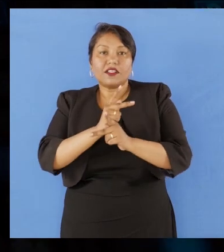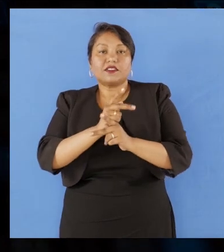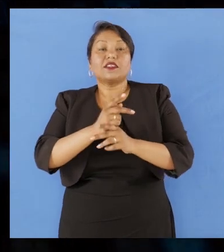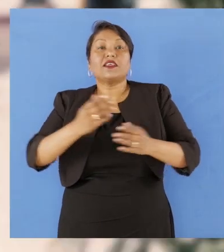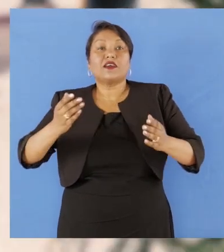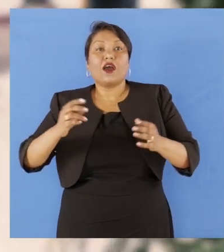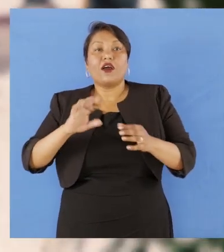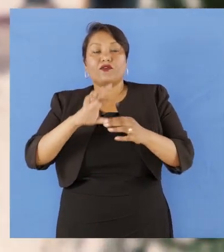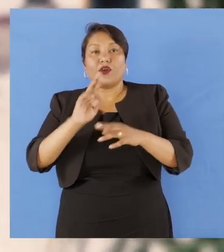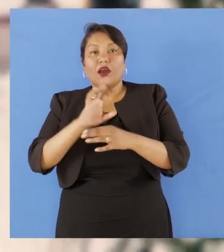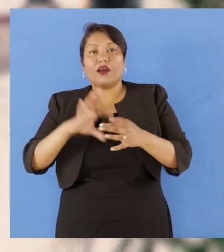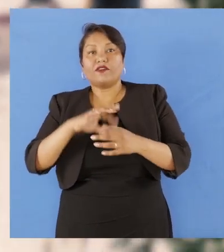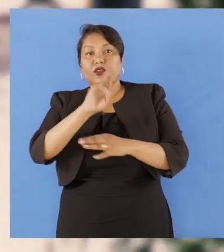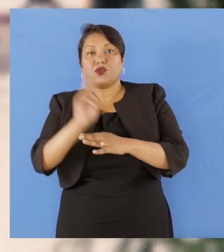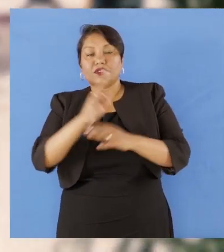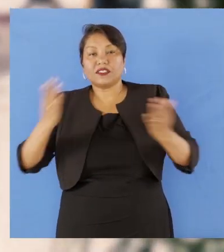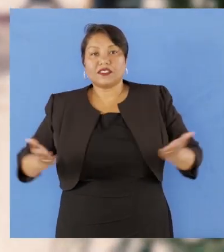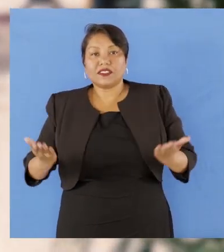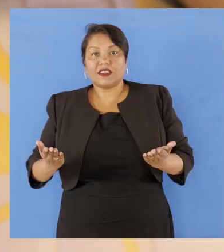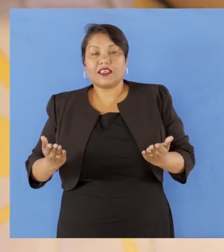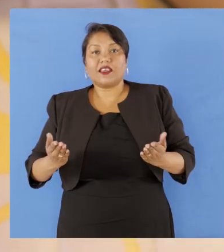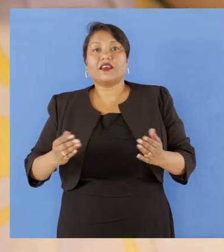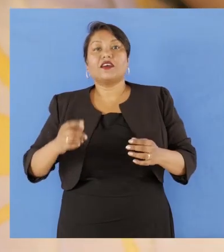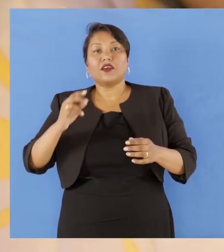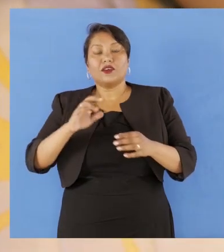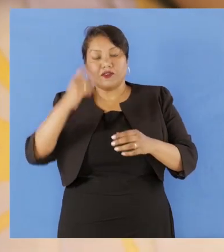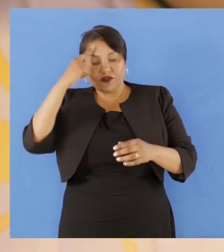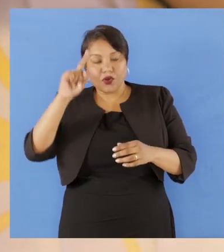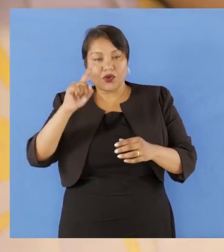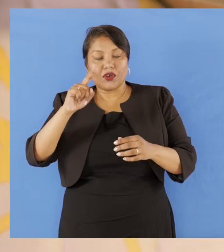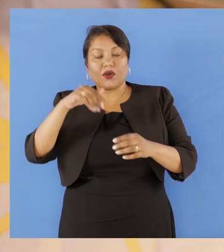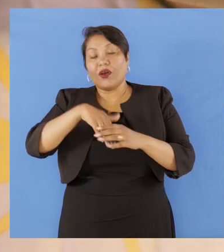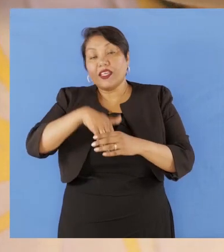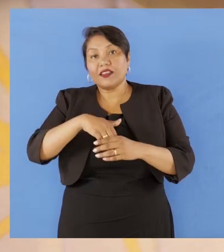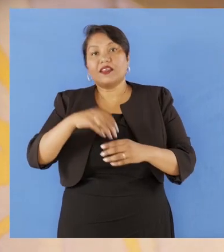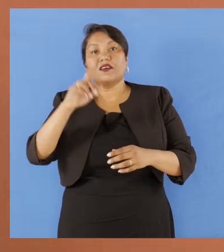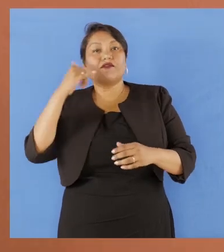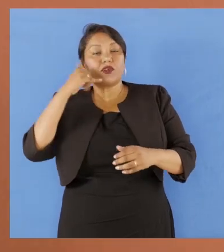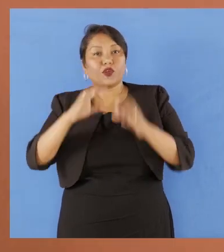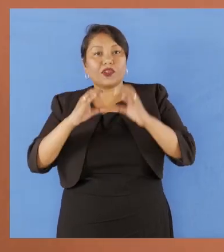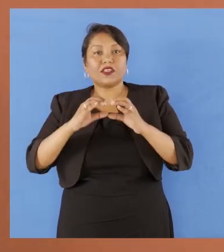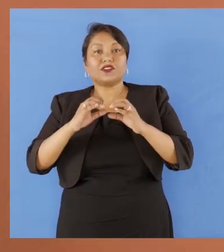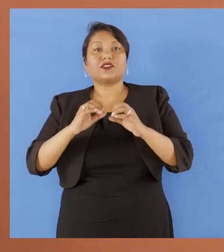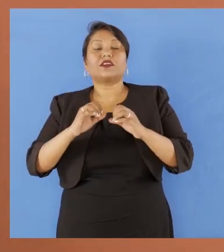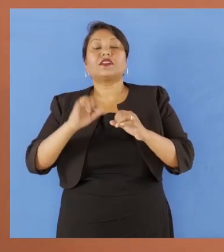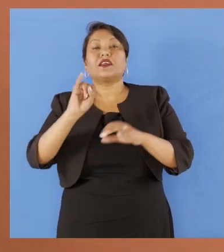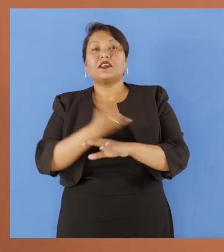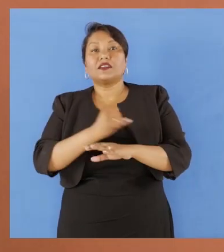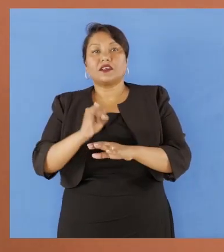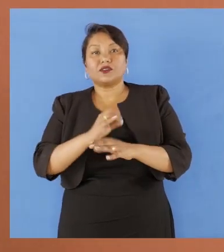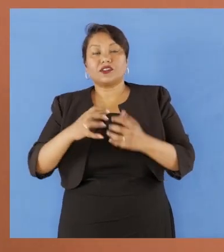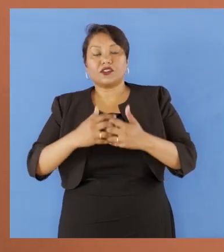local consumers of telecommunications and broadcasting services towards making more informed choices, which